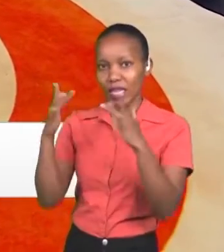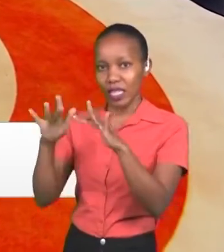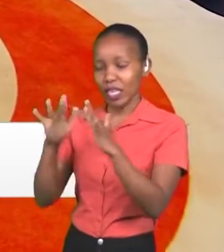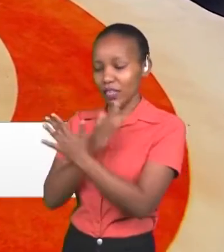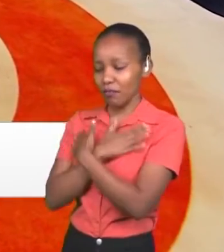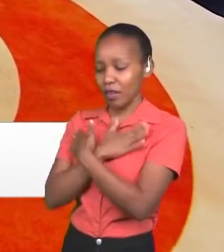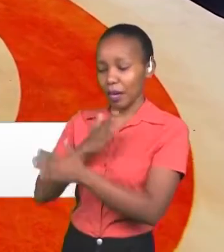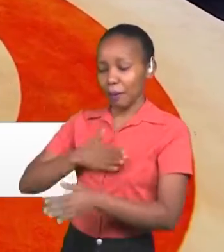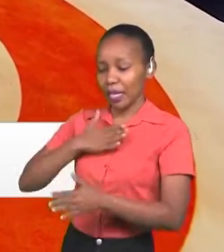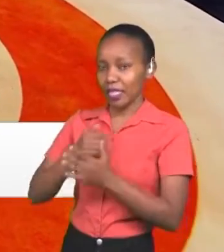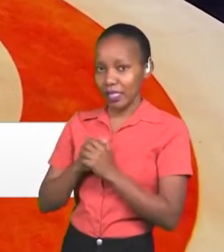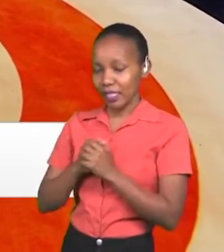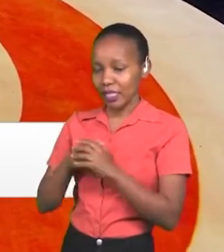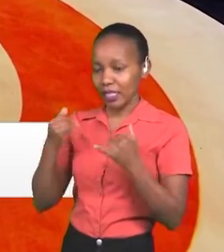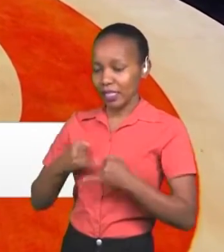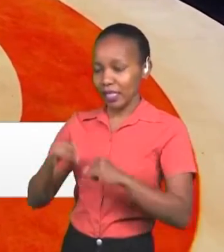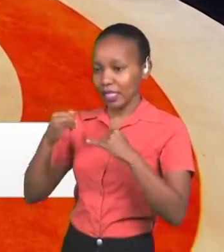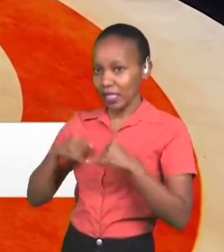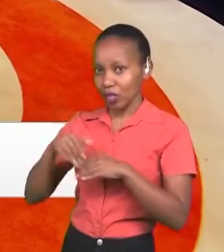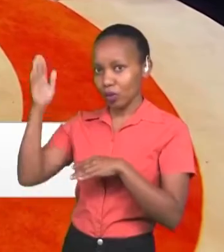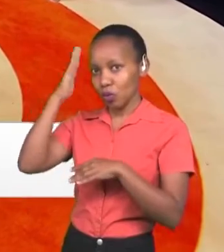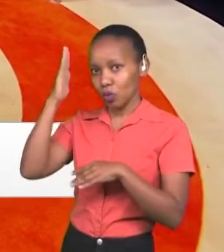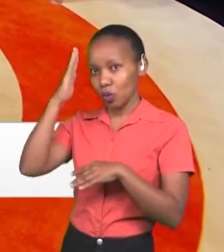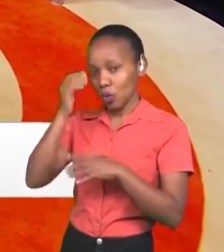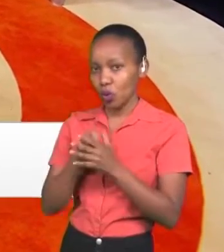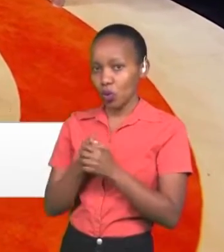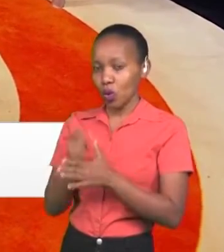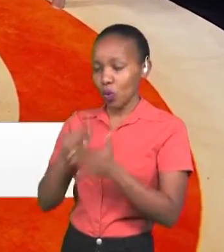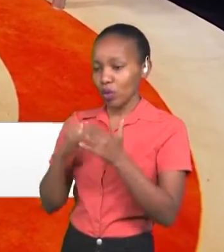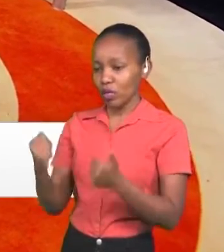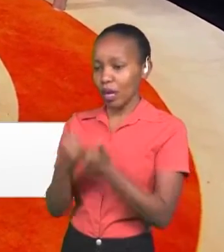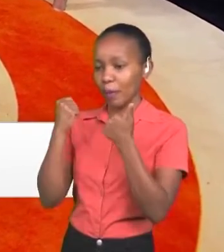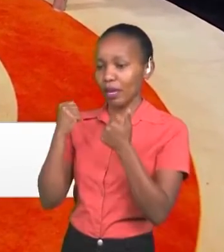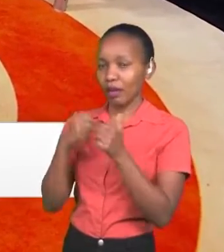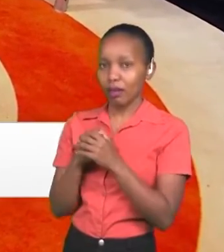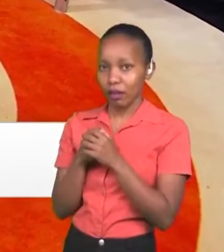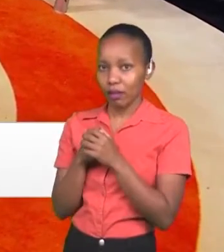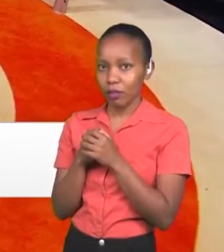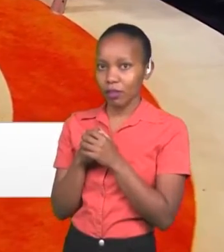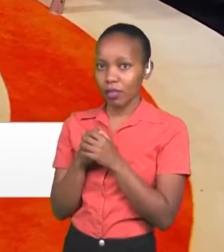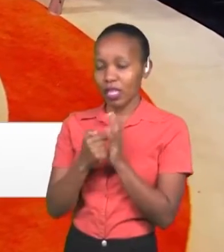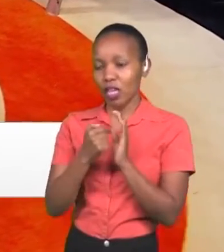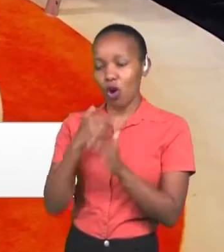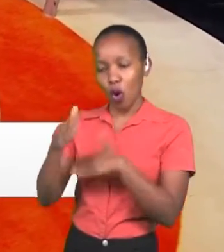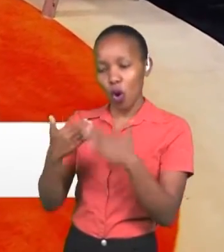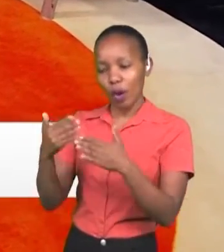friend. So I usually try keeping up and getting to know what's happening around us, what's happening